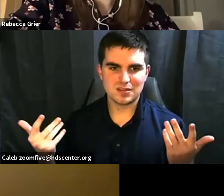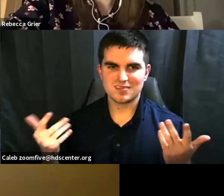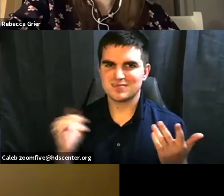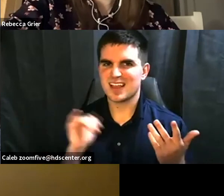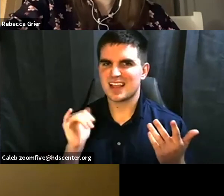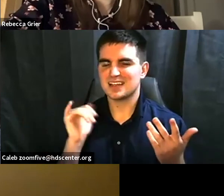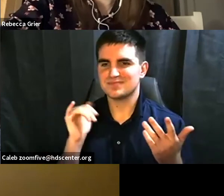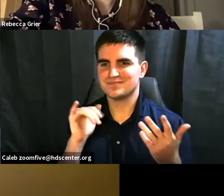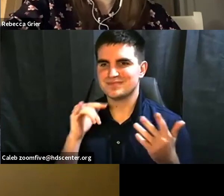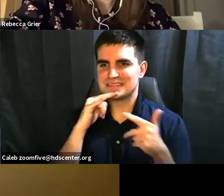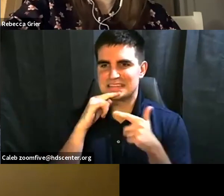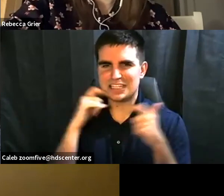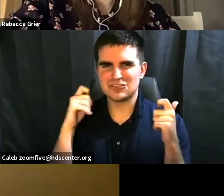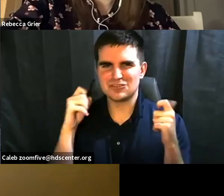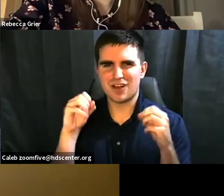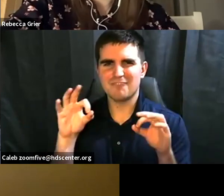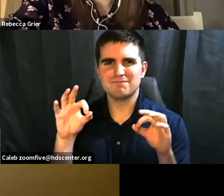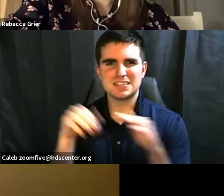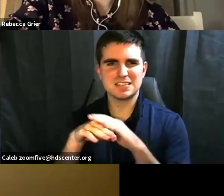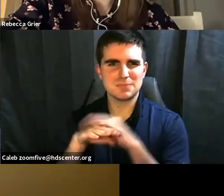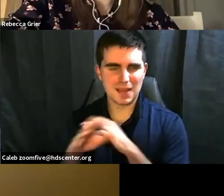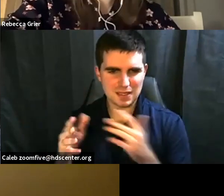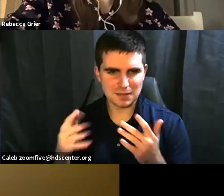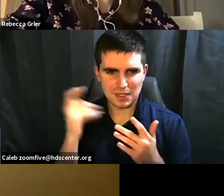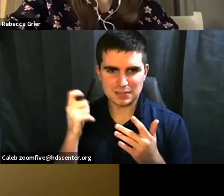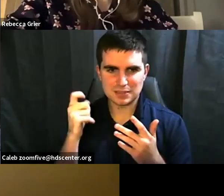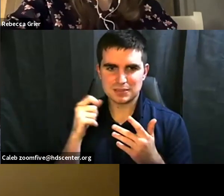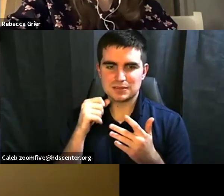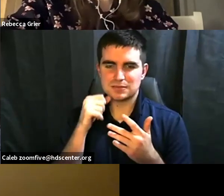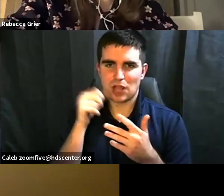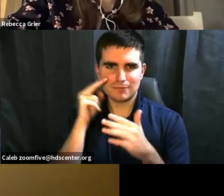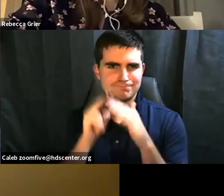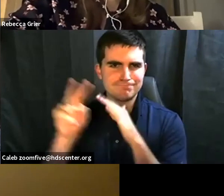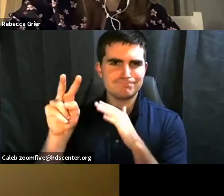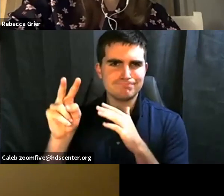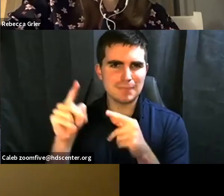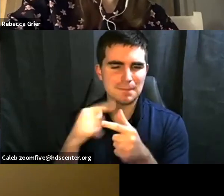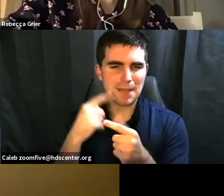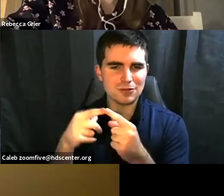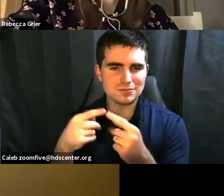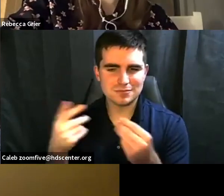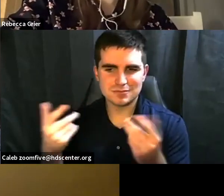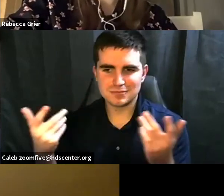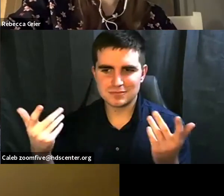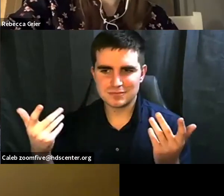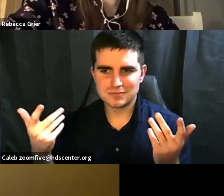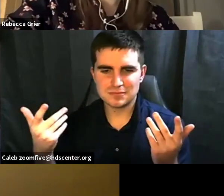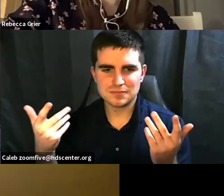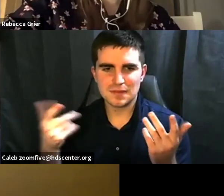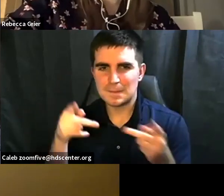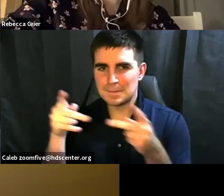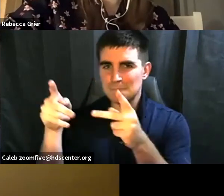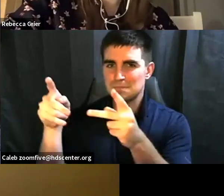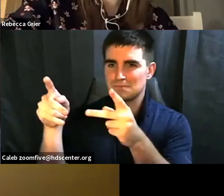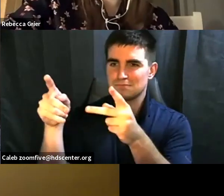of accessibility because there wasn't foresight about it, you know, the constituent needs